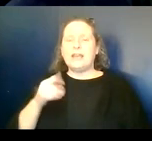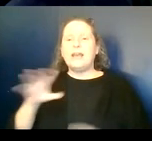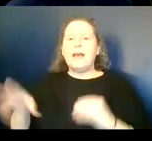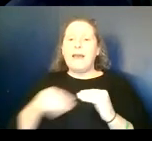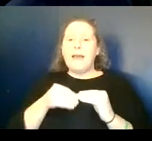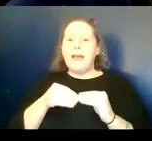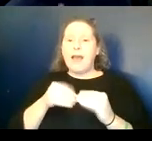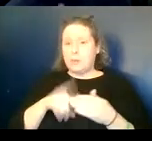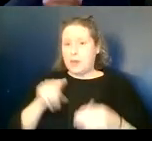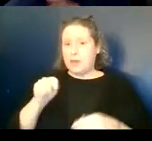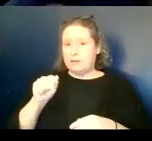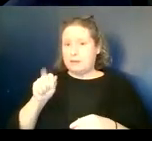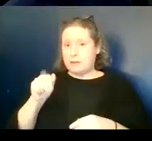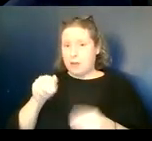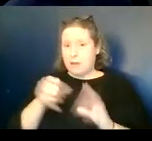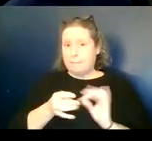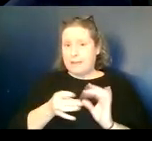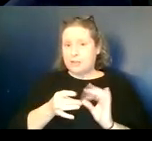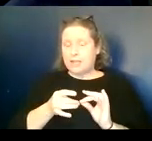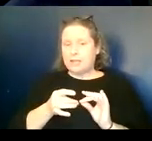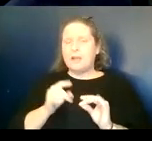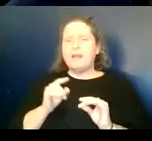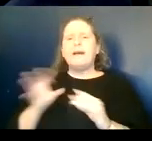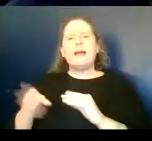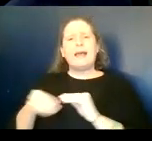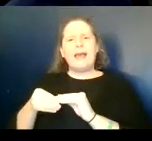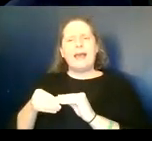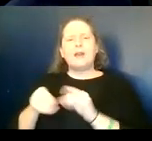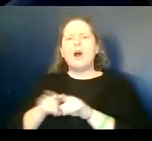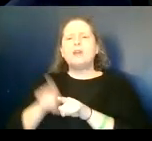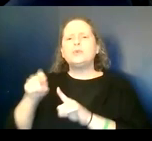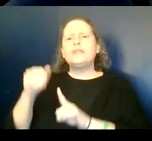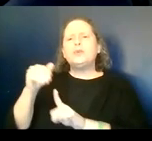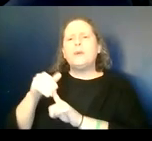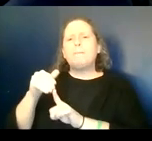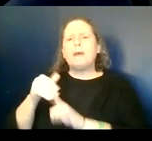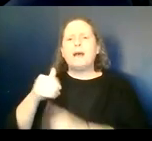Tara mentioned, we also had to remind ourselves that